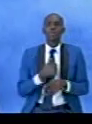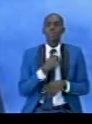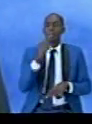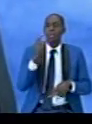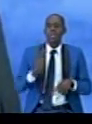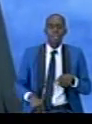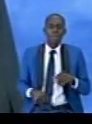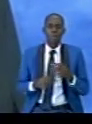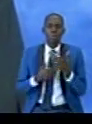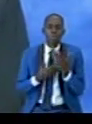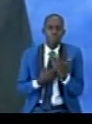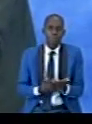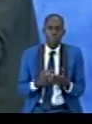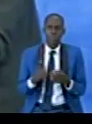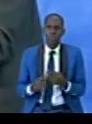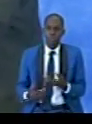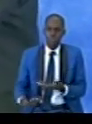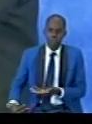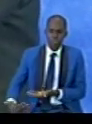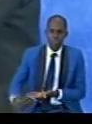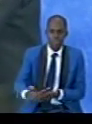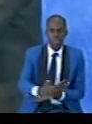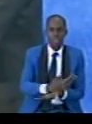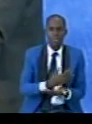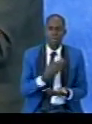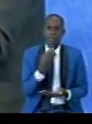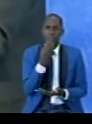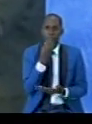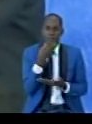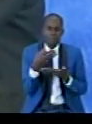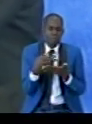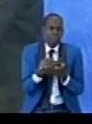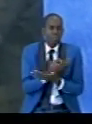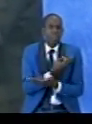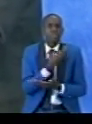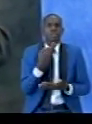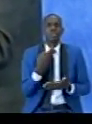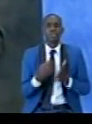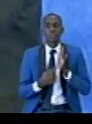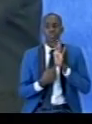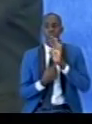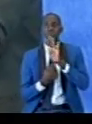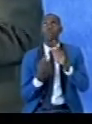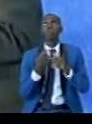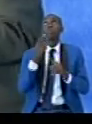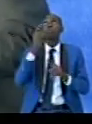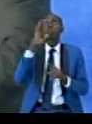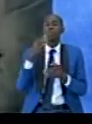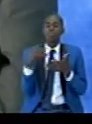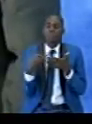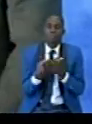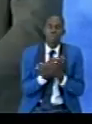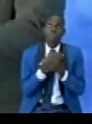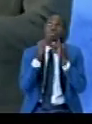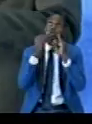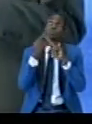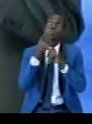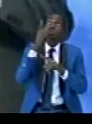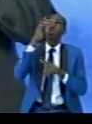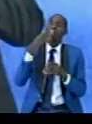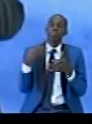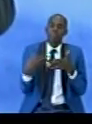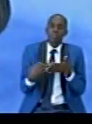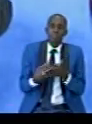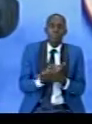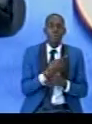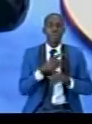to gather food fresh, revelation fresh, inspiration fresh, instruction fresh from the Lord. But